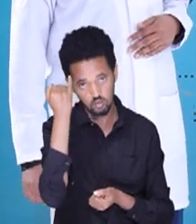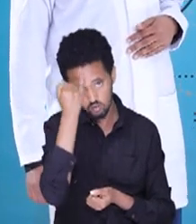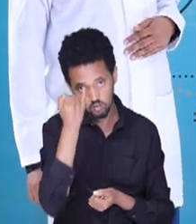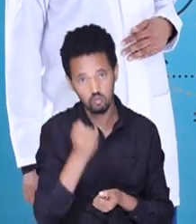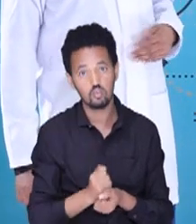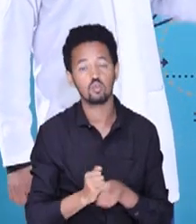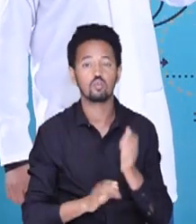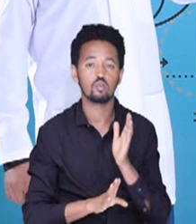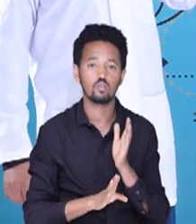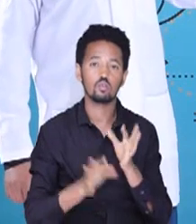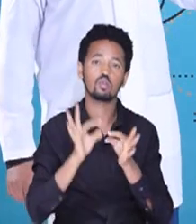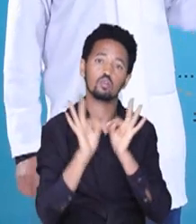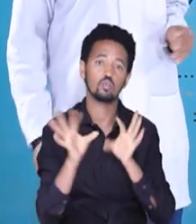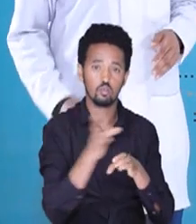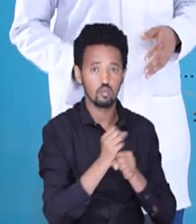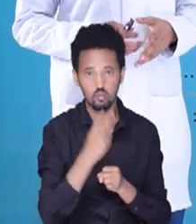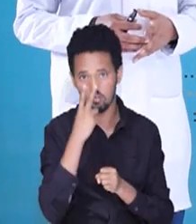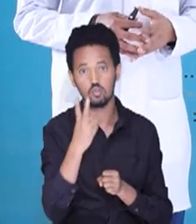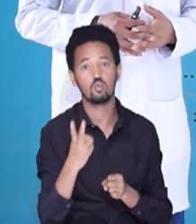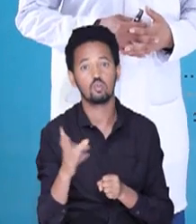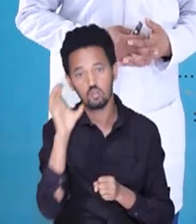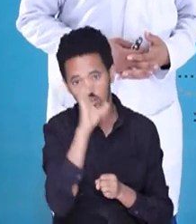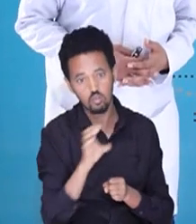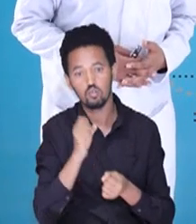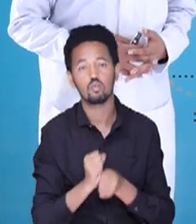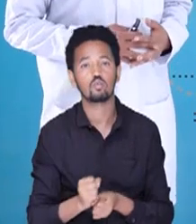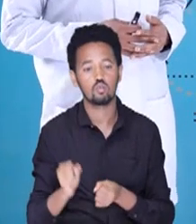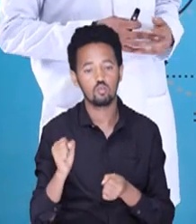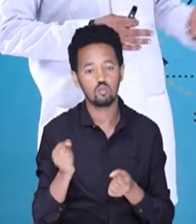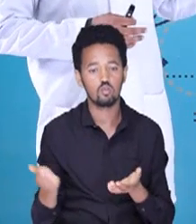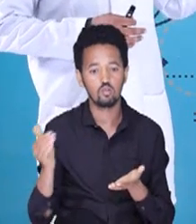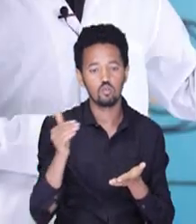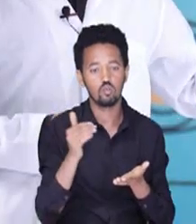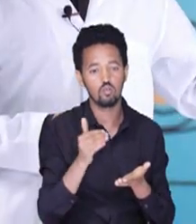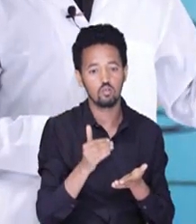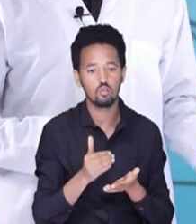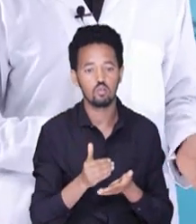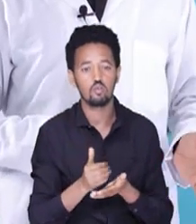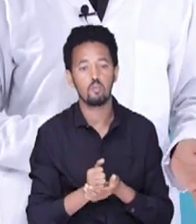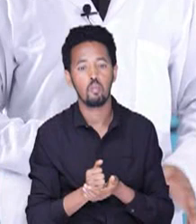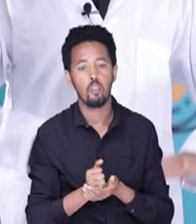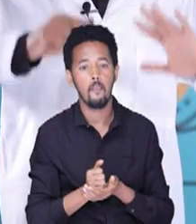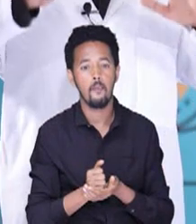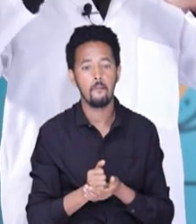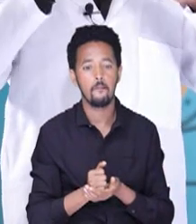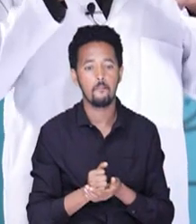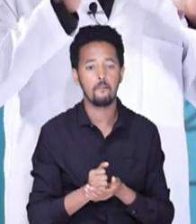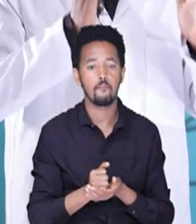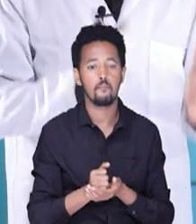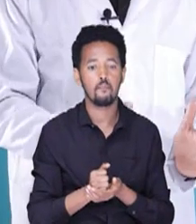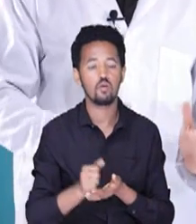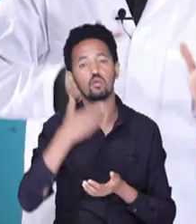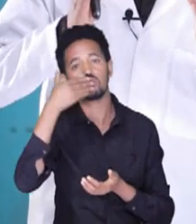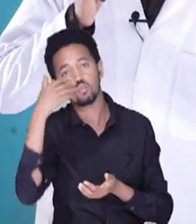reform criminal laws. He was the founder of modern criminal law and criminal justice. The founder of